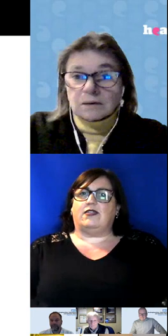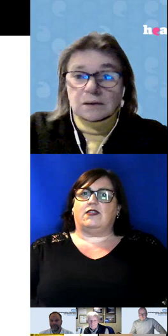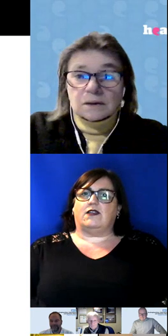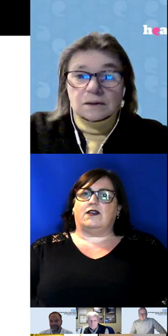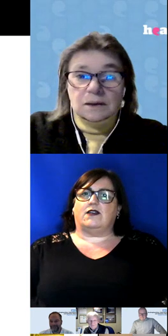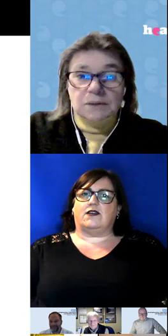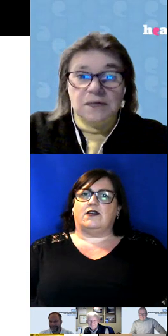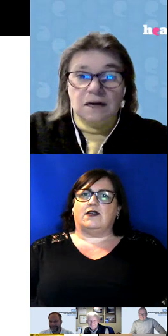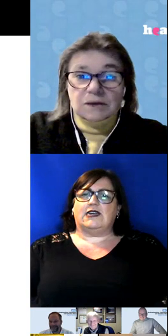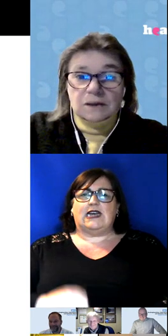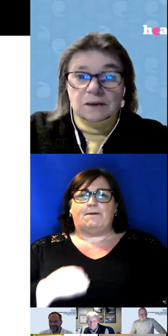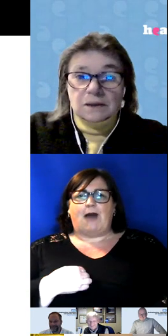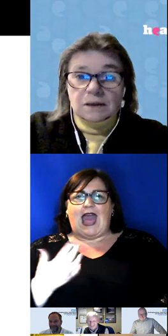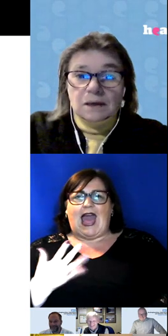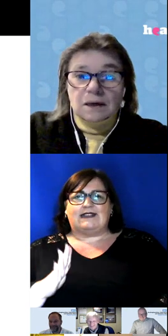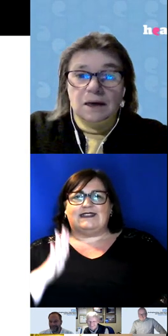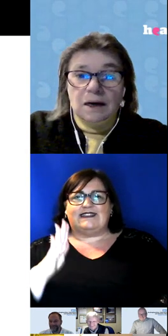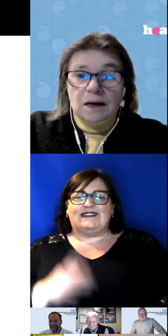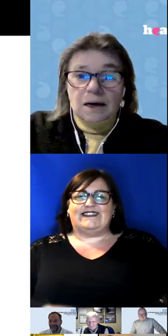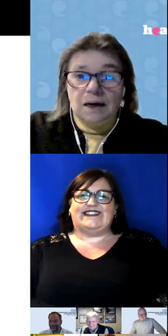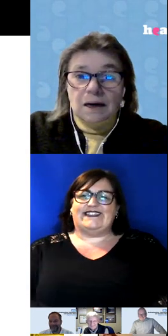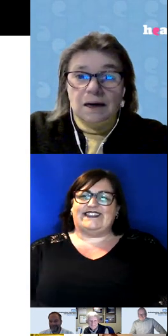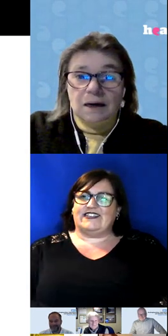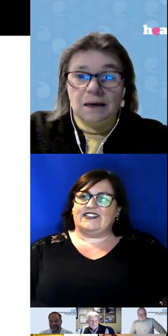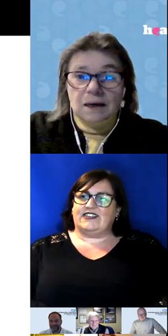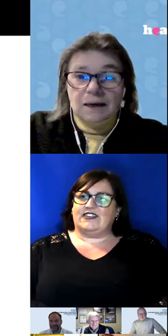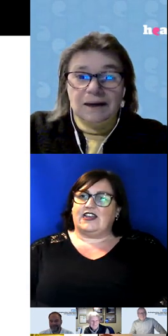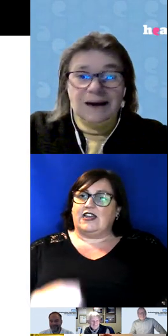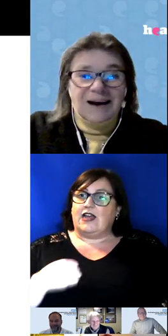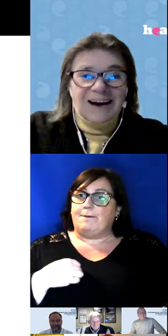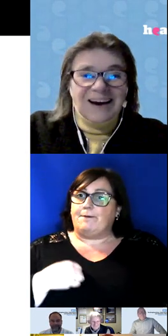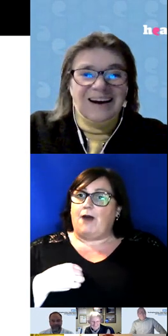hand. That was clever. Mine was up, sorry.